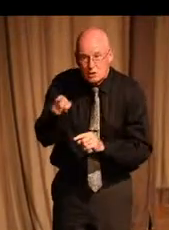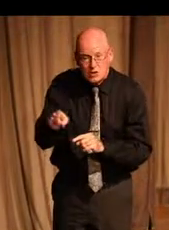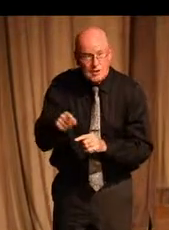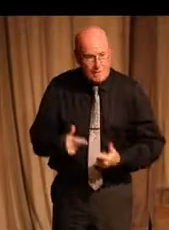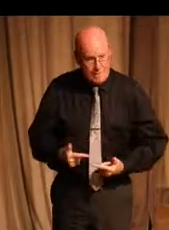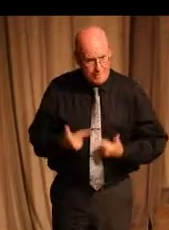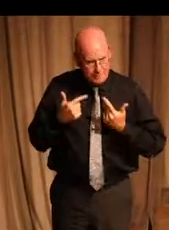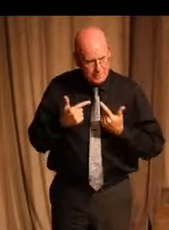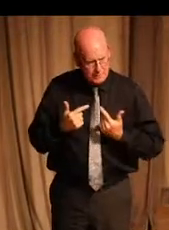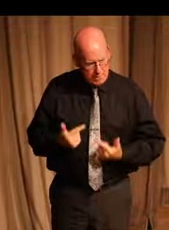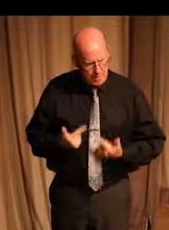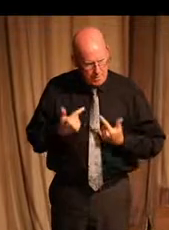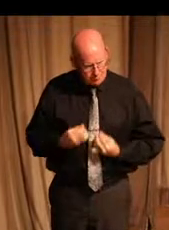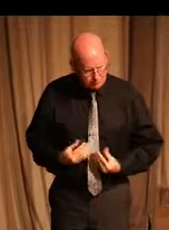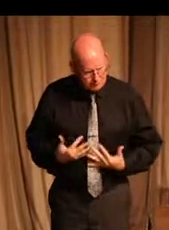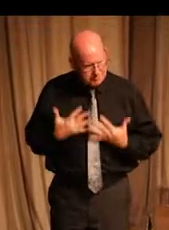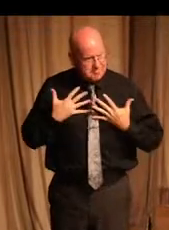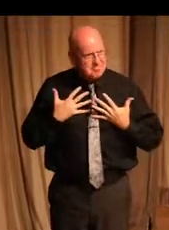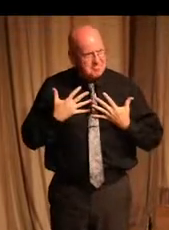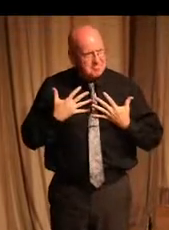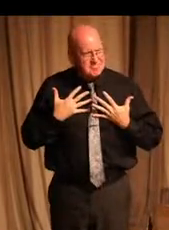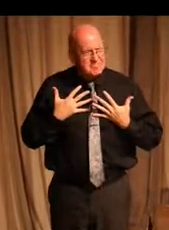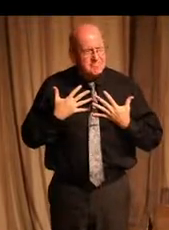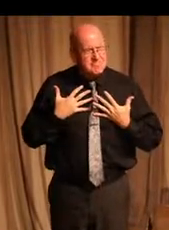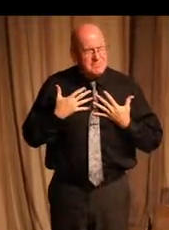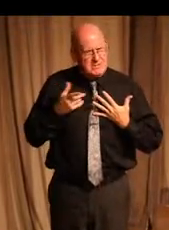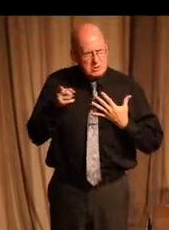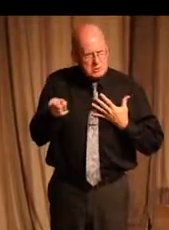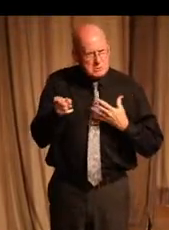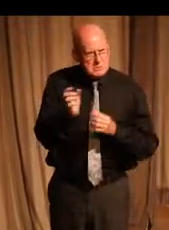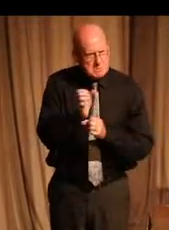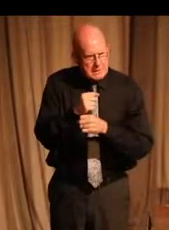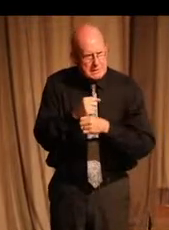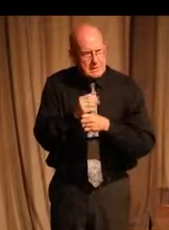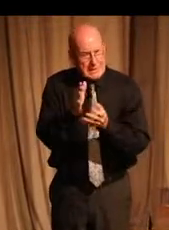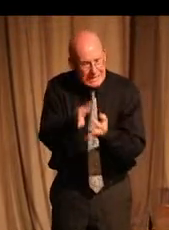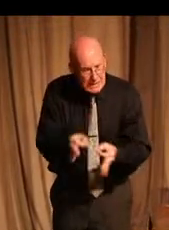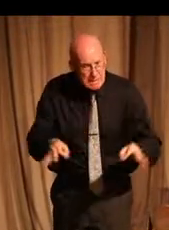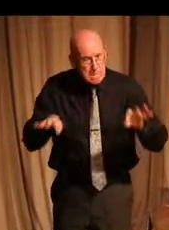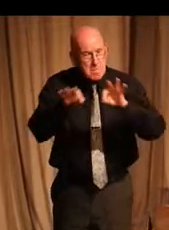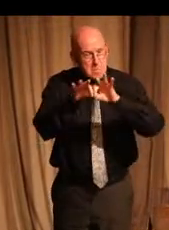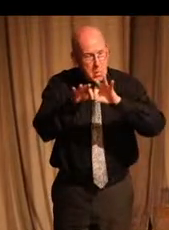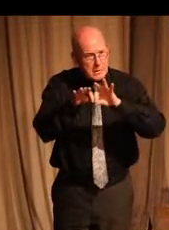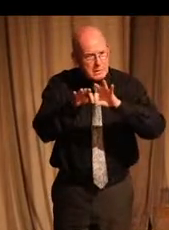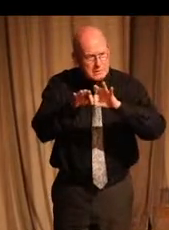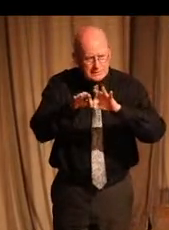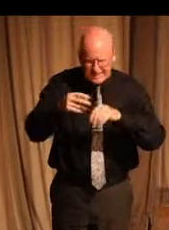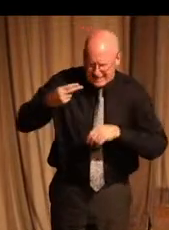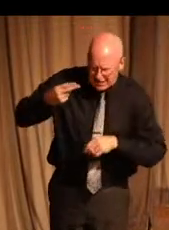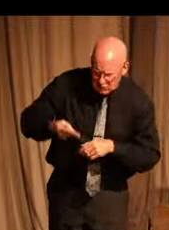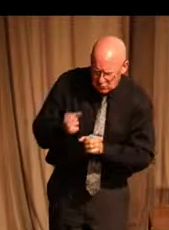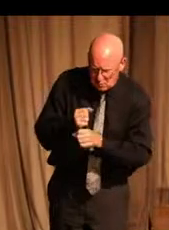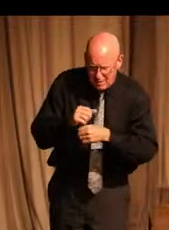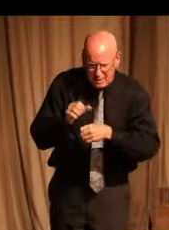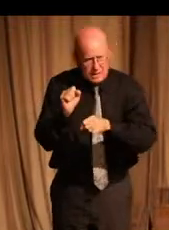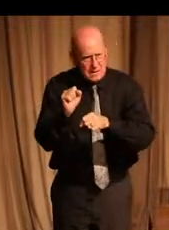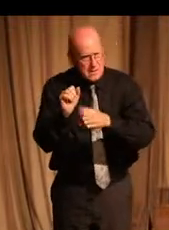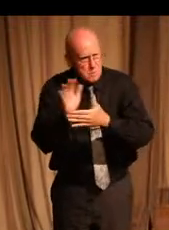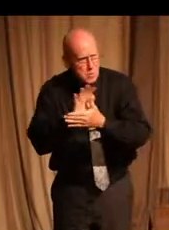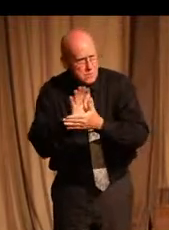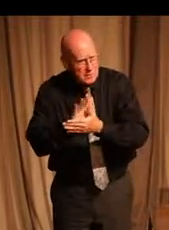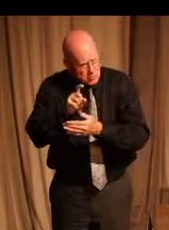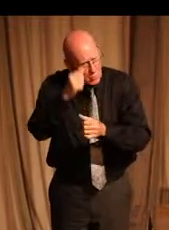was rewarding her, and she was making important archival work that should be remembered.